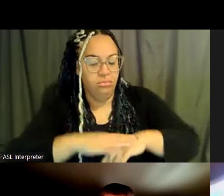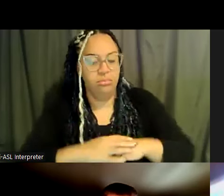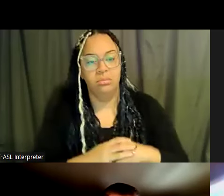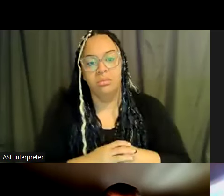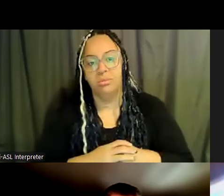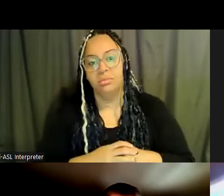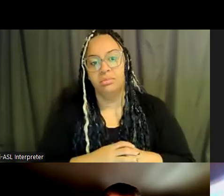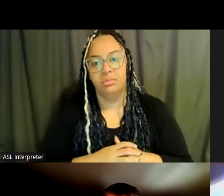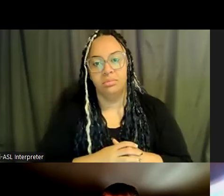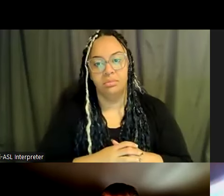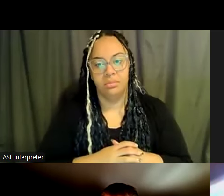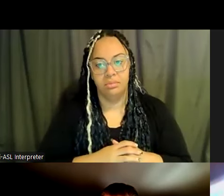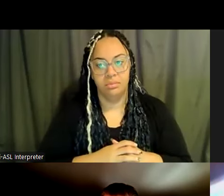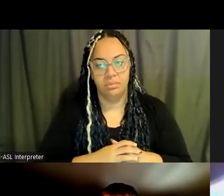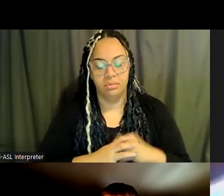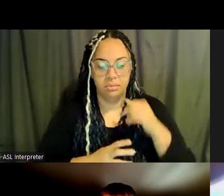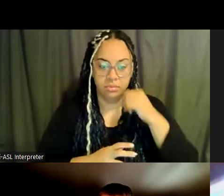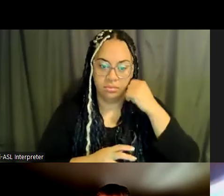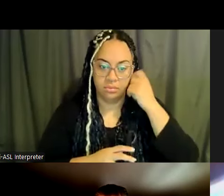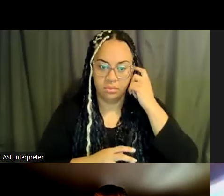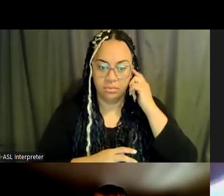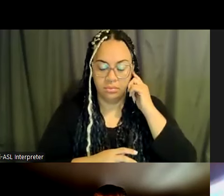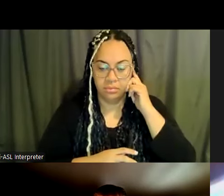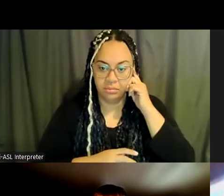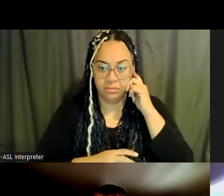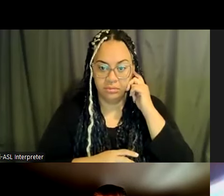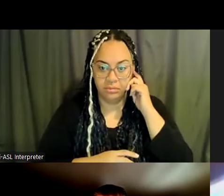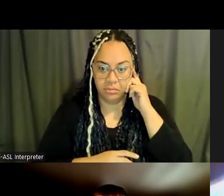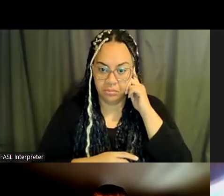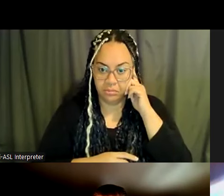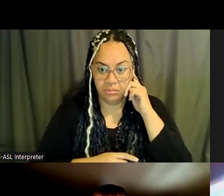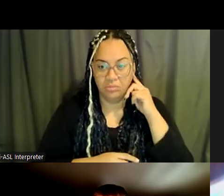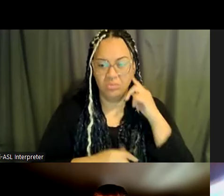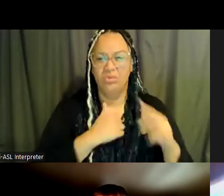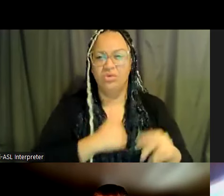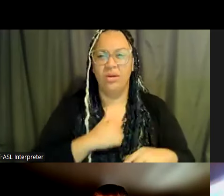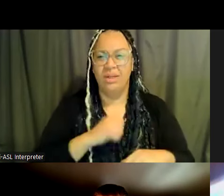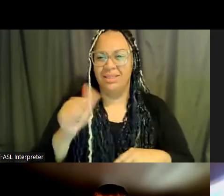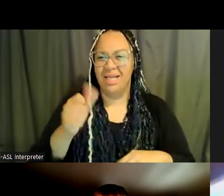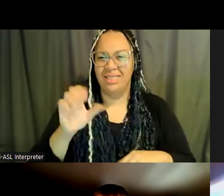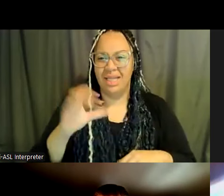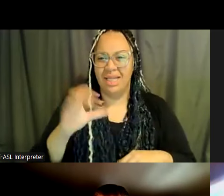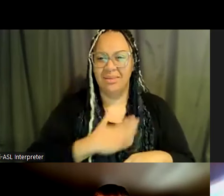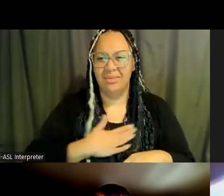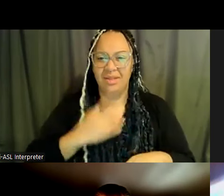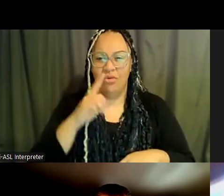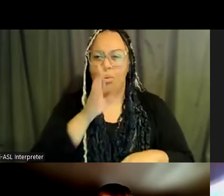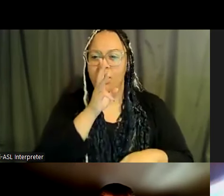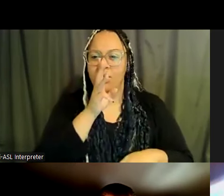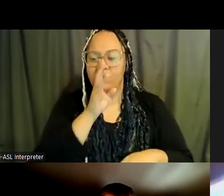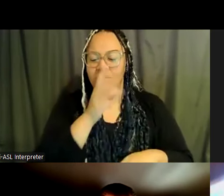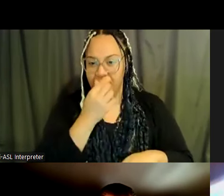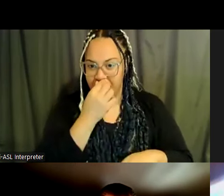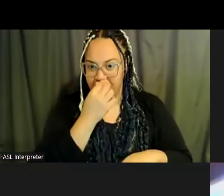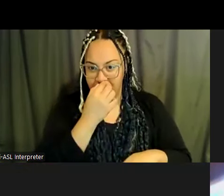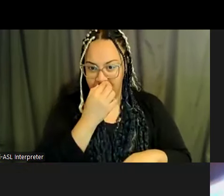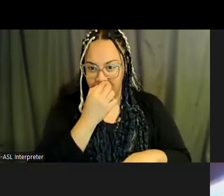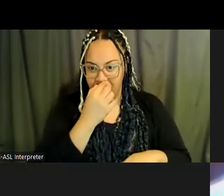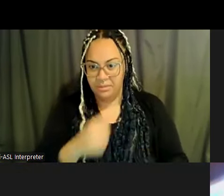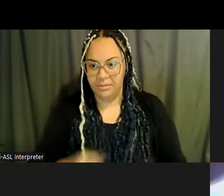All right, so I think we're good to go. Actually, sorry, can I have just 10 seconds to grab some water? Sorry, Minnie.